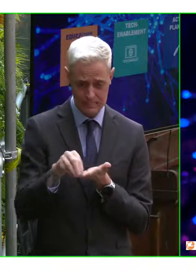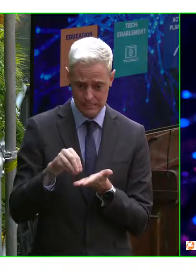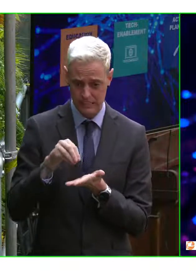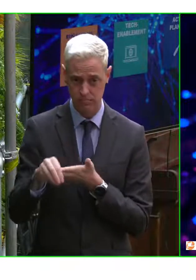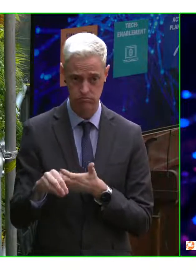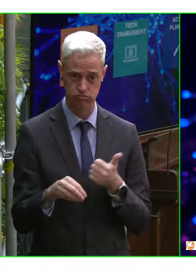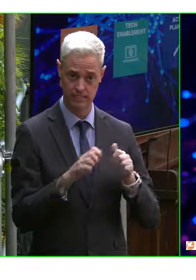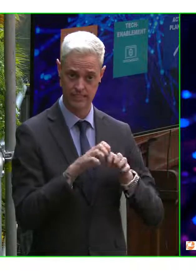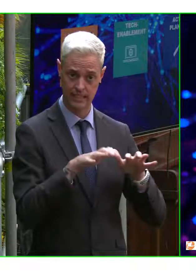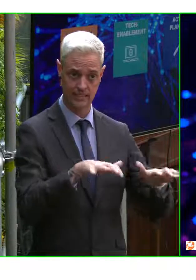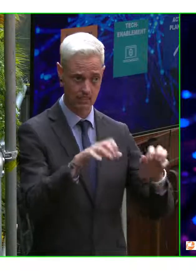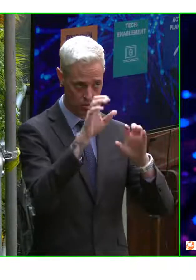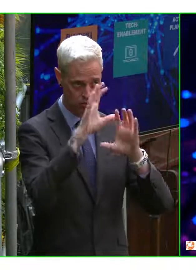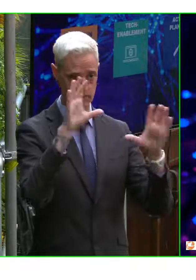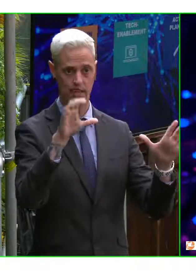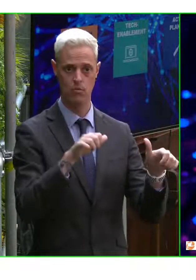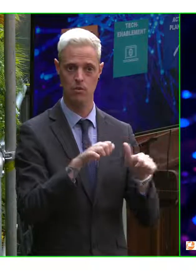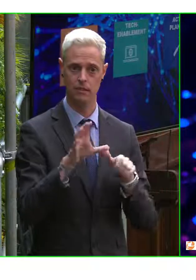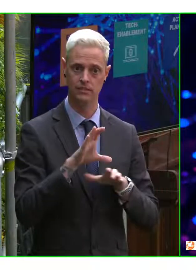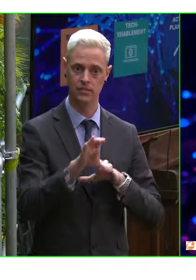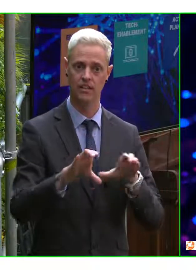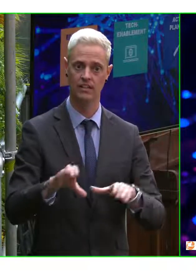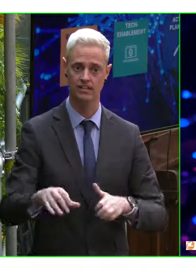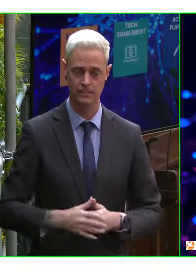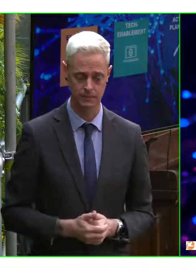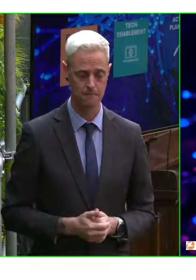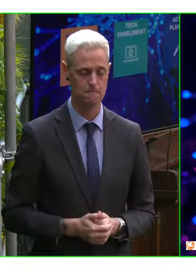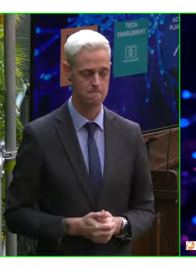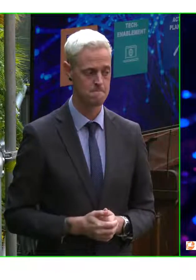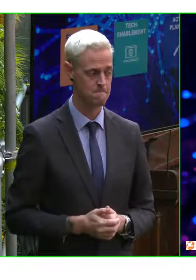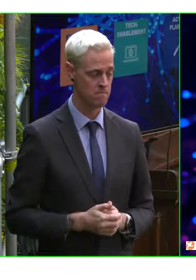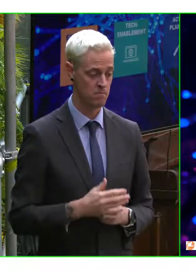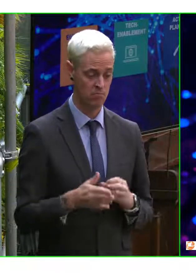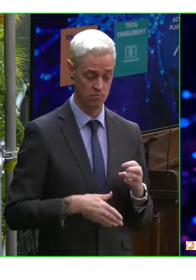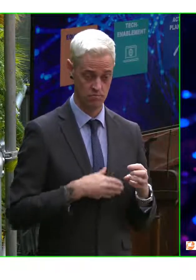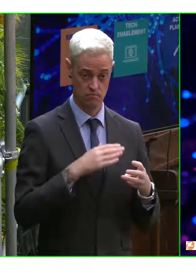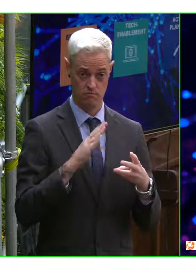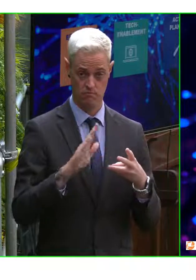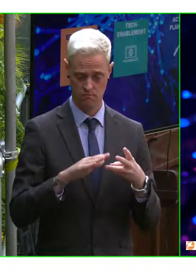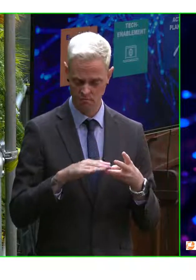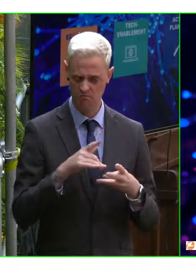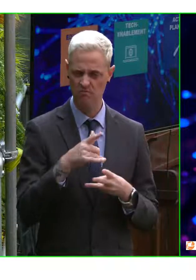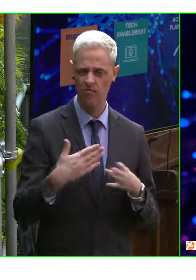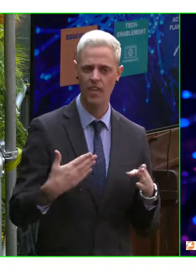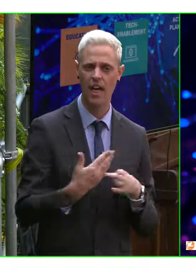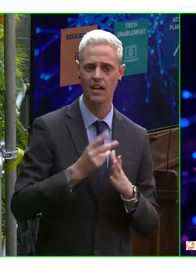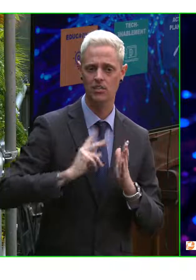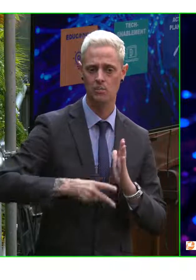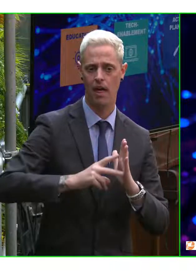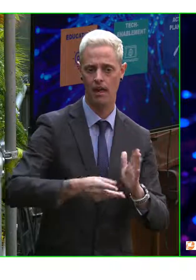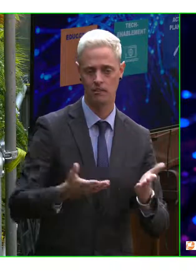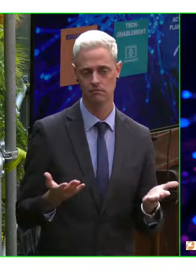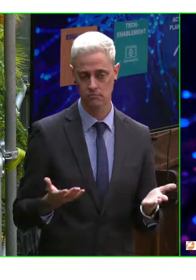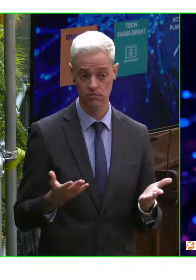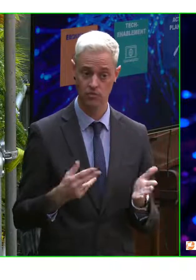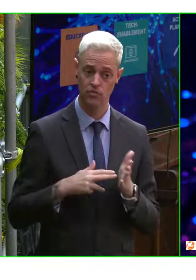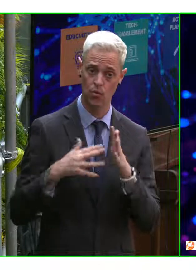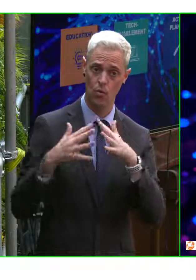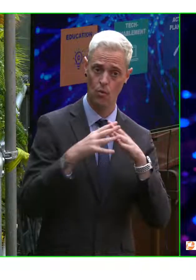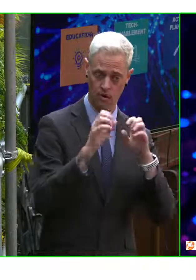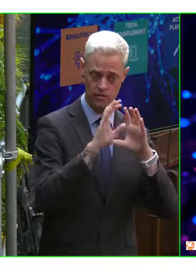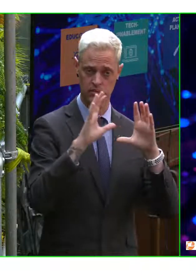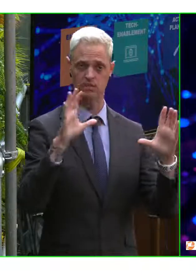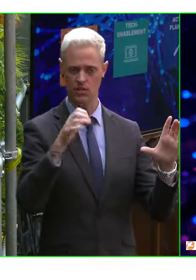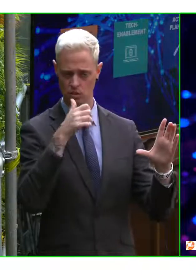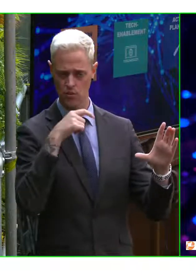shortcuts in understanding this. And I think the final one then is on the action planning. So again, how this has been used, certainly in the Northwest, as I'll tell you in